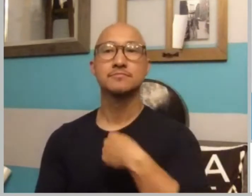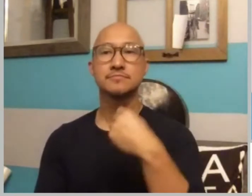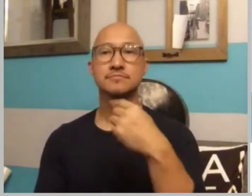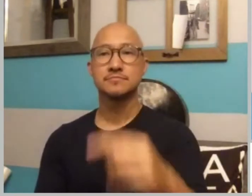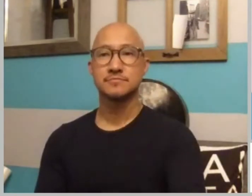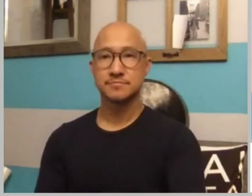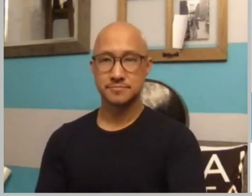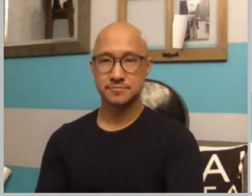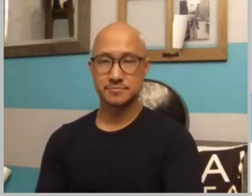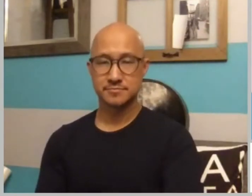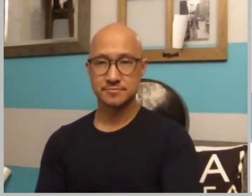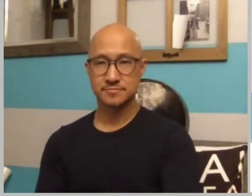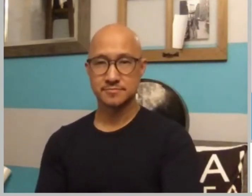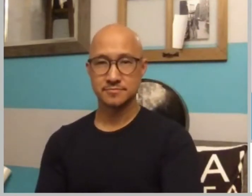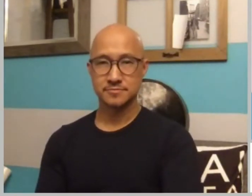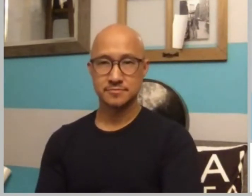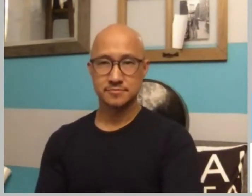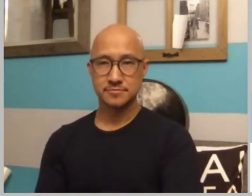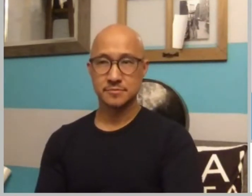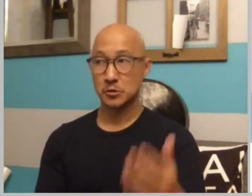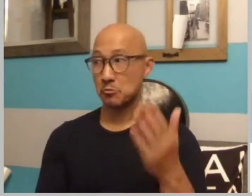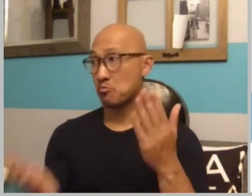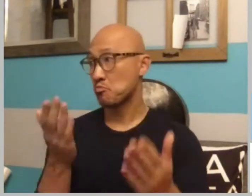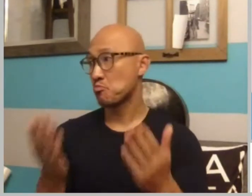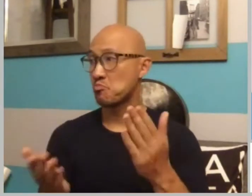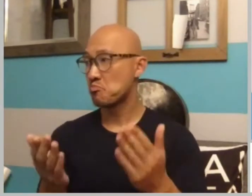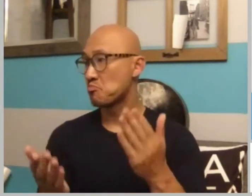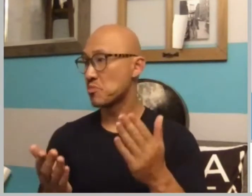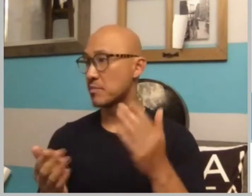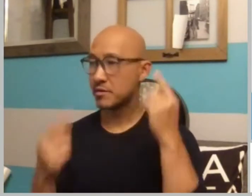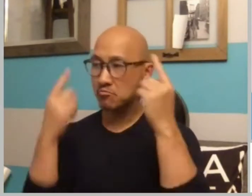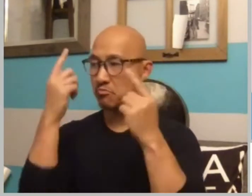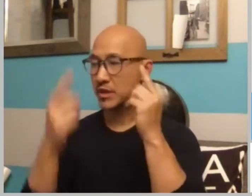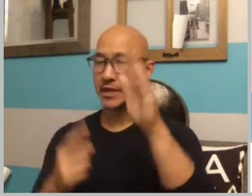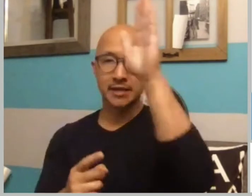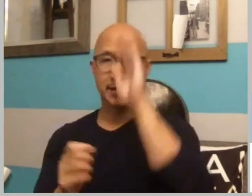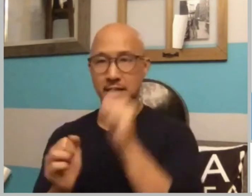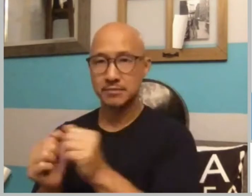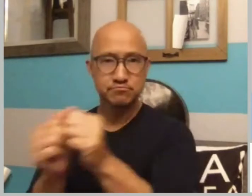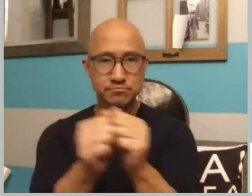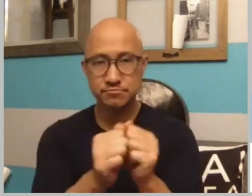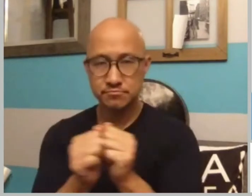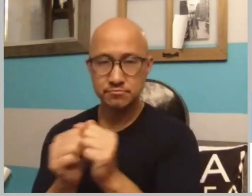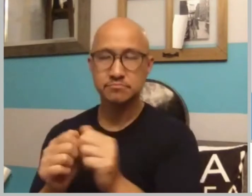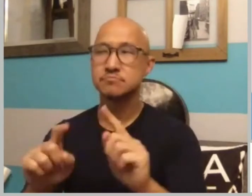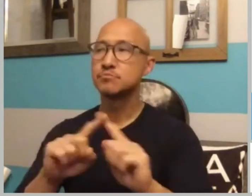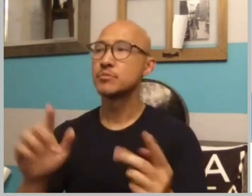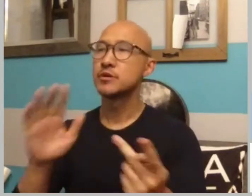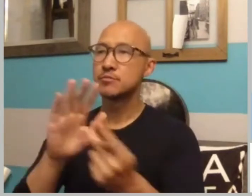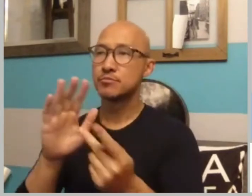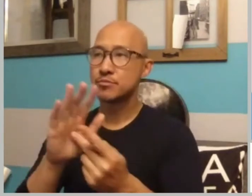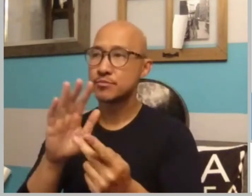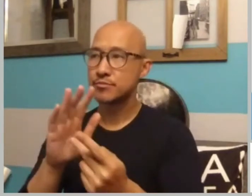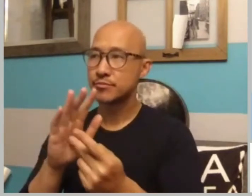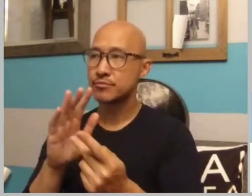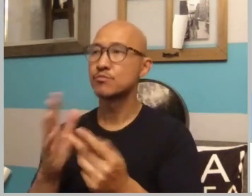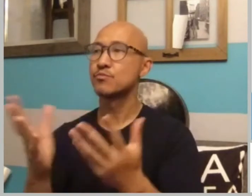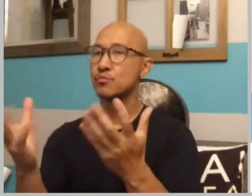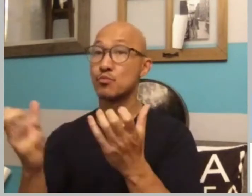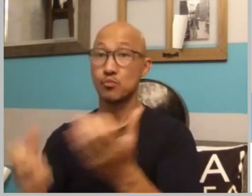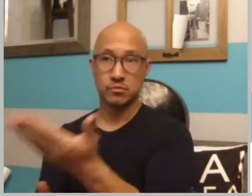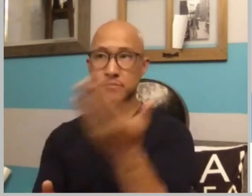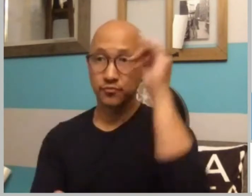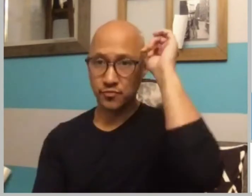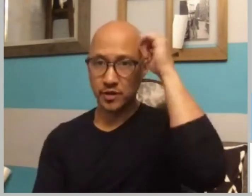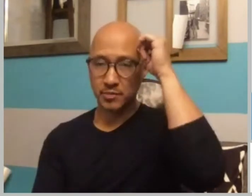maybe God isn't with us. But Peter, wants to remind them, no, God is with you. And you know